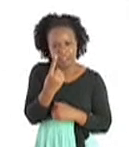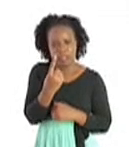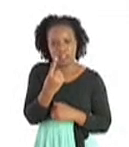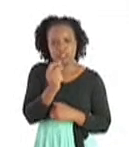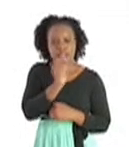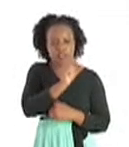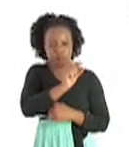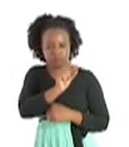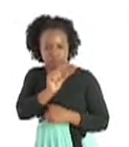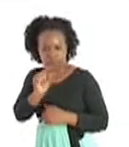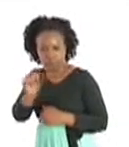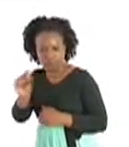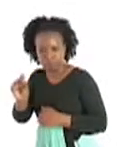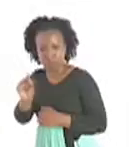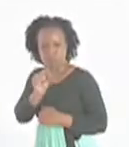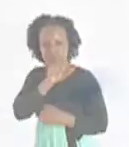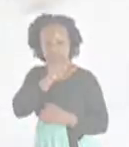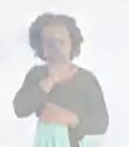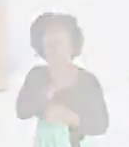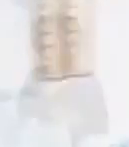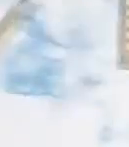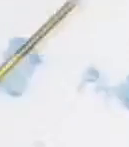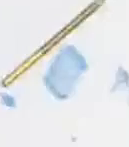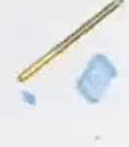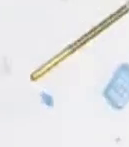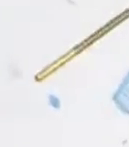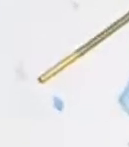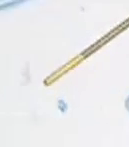a sentence.